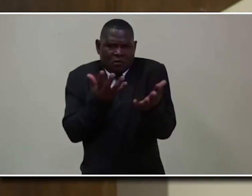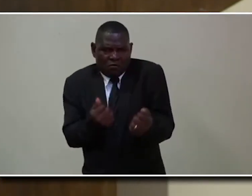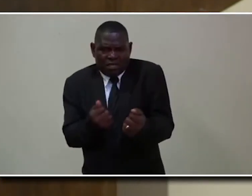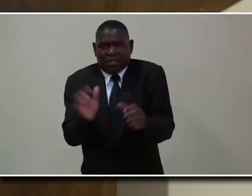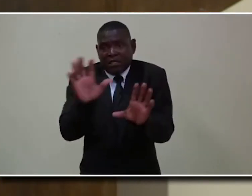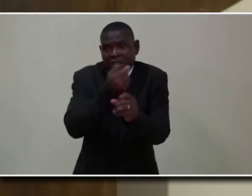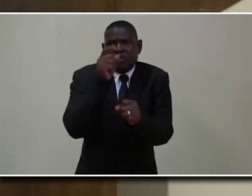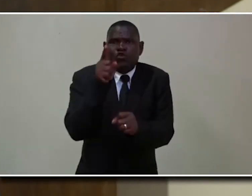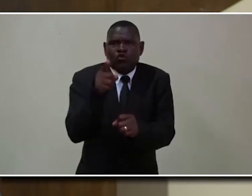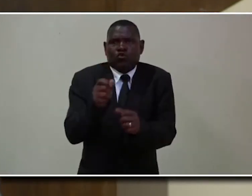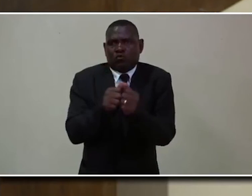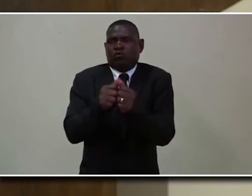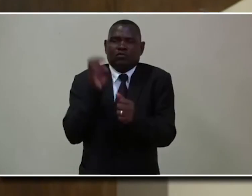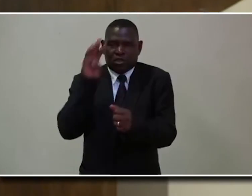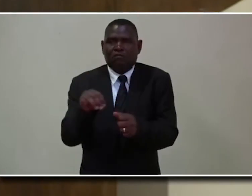him.